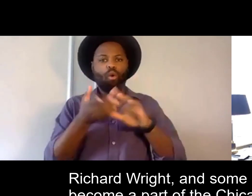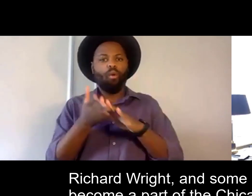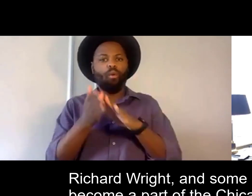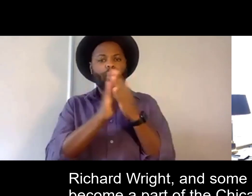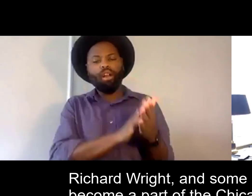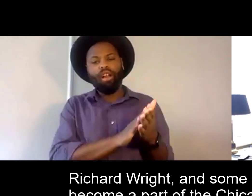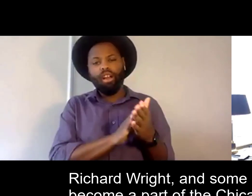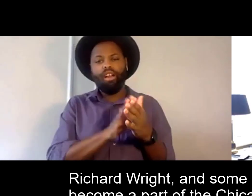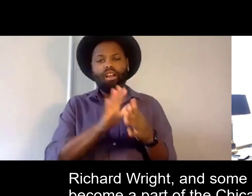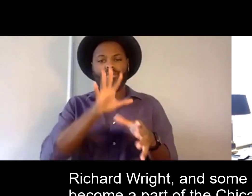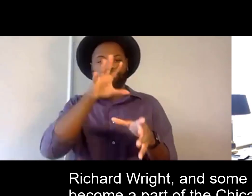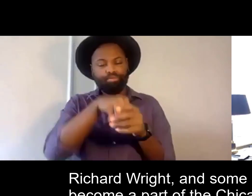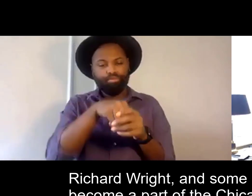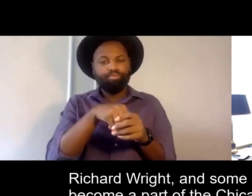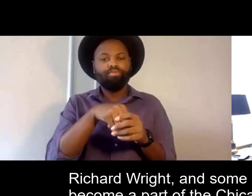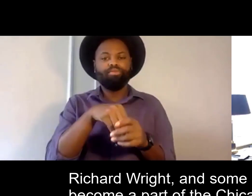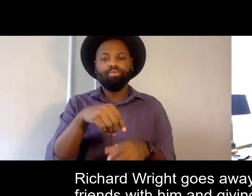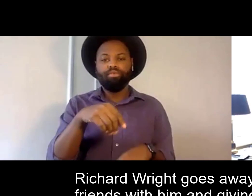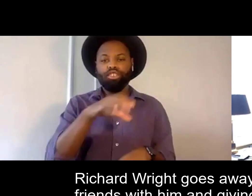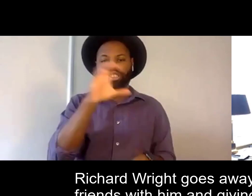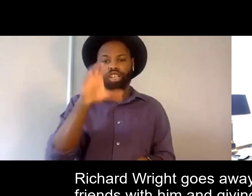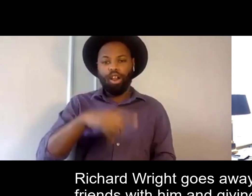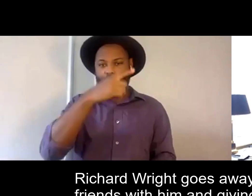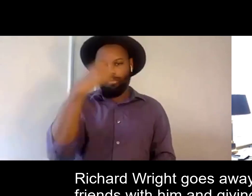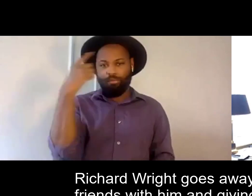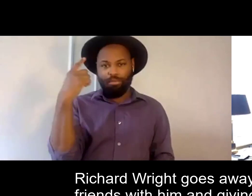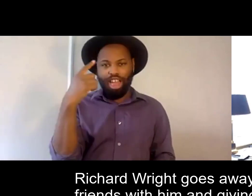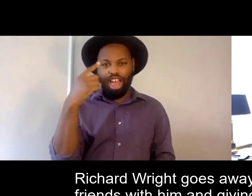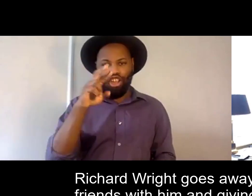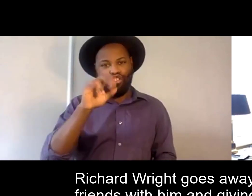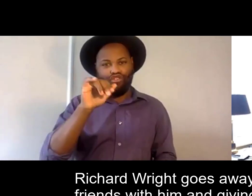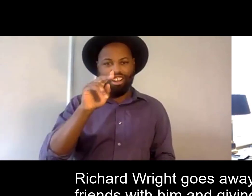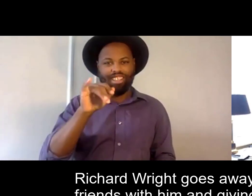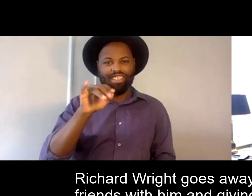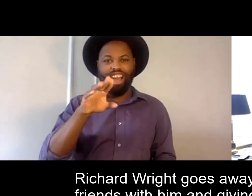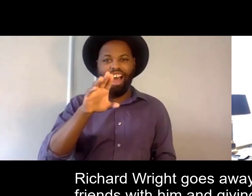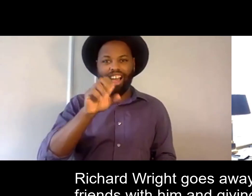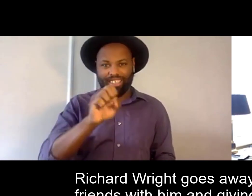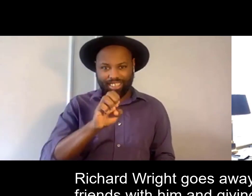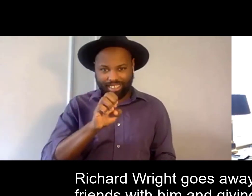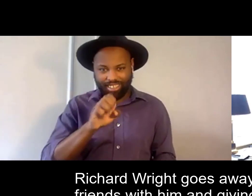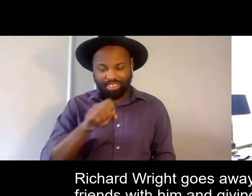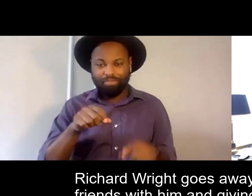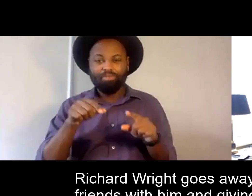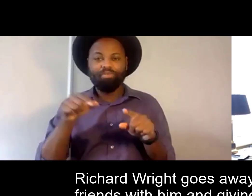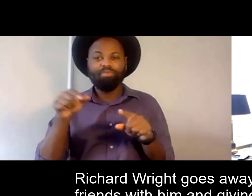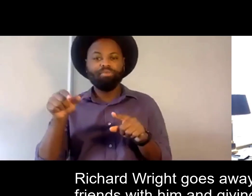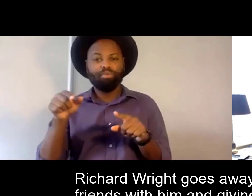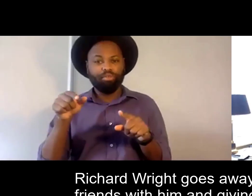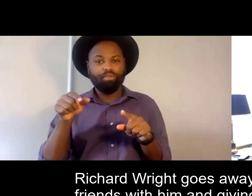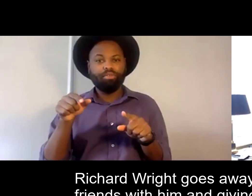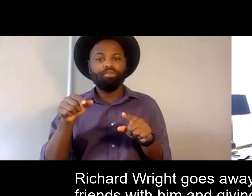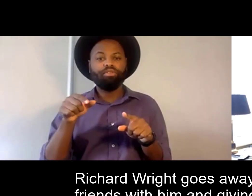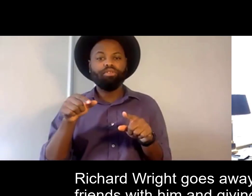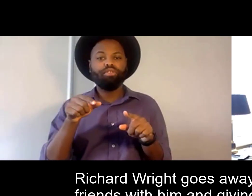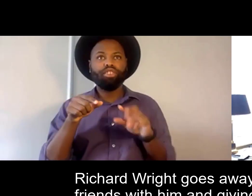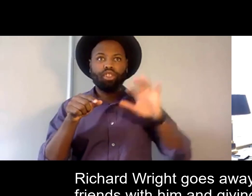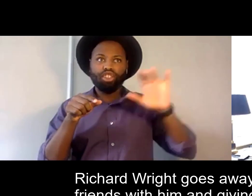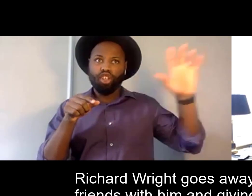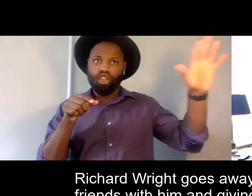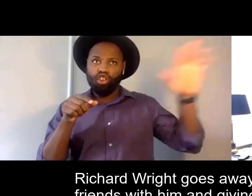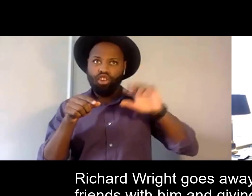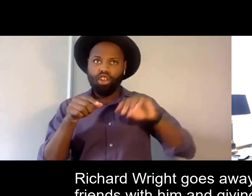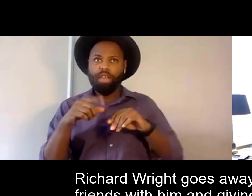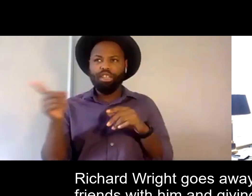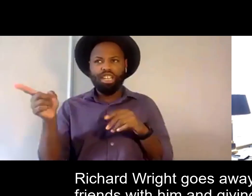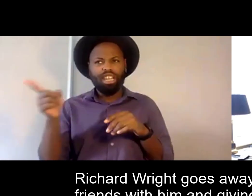Renaissance. And Richard Wright goes away. And she's still friends with him and